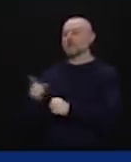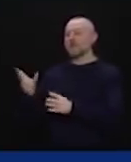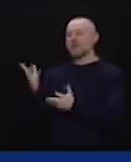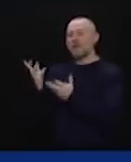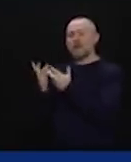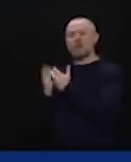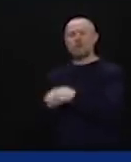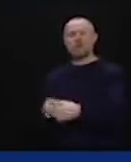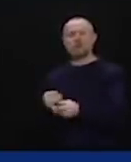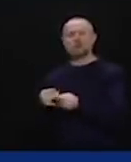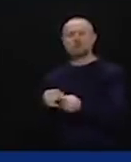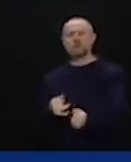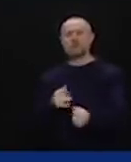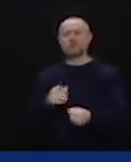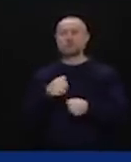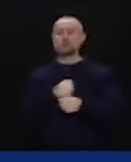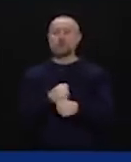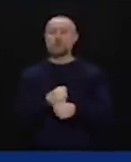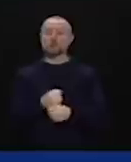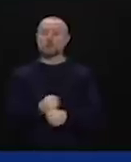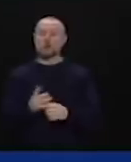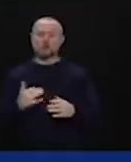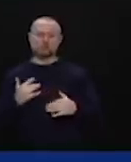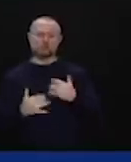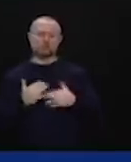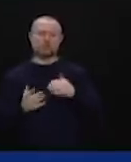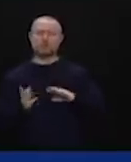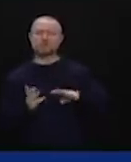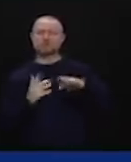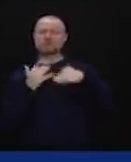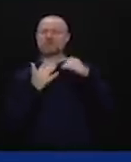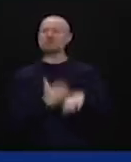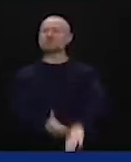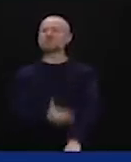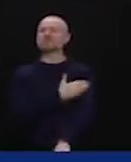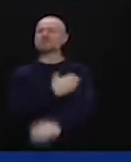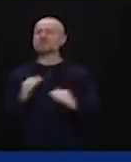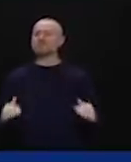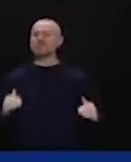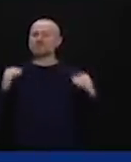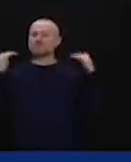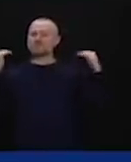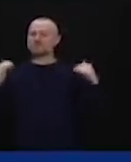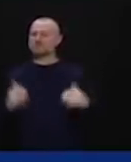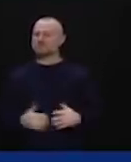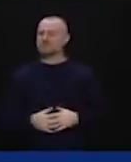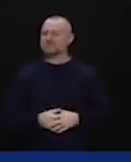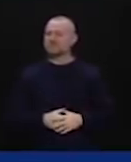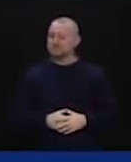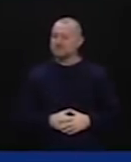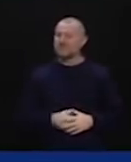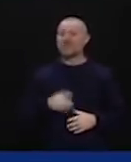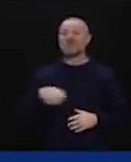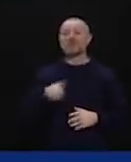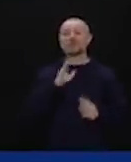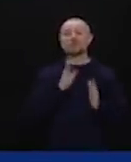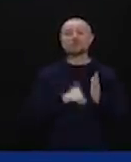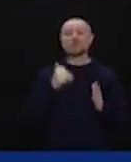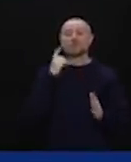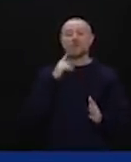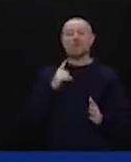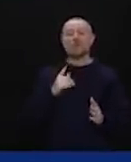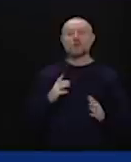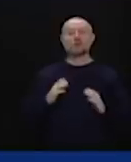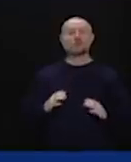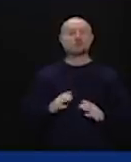allows products to eventually come to people, to even average consumers, that are cheaper and more effective.